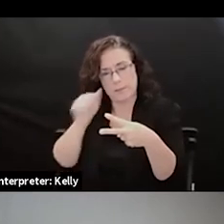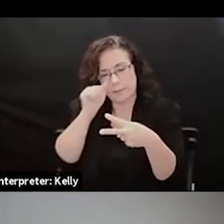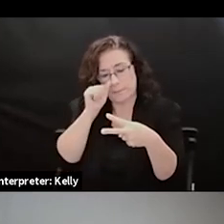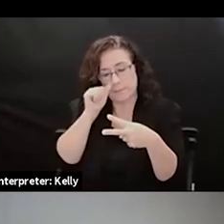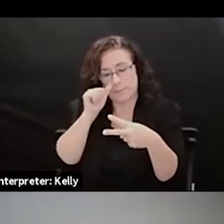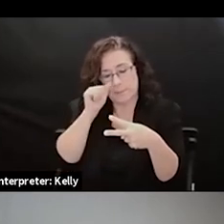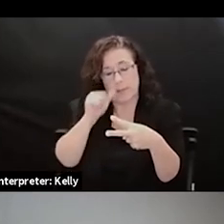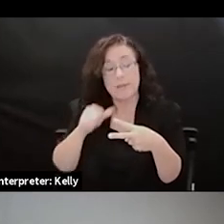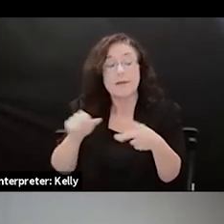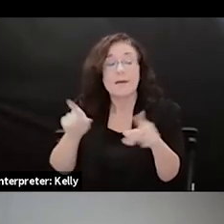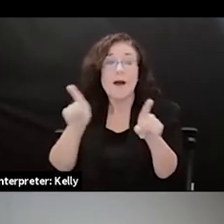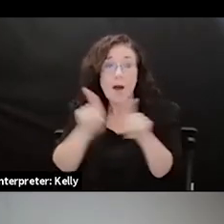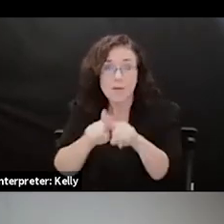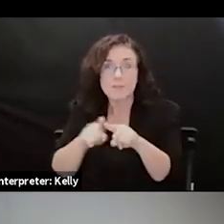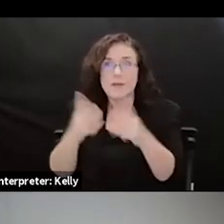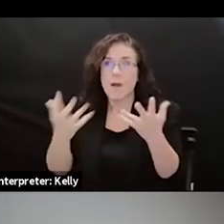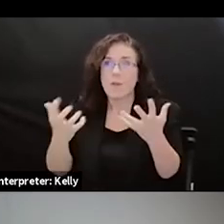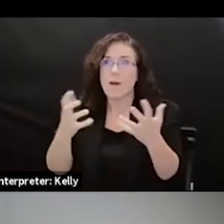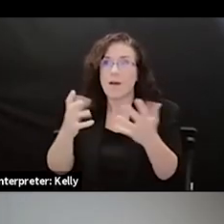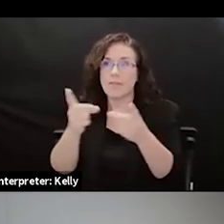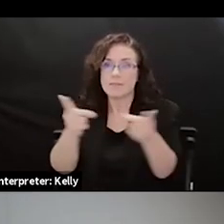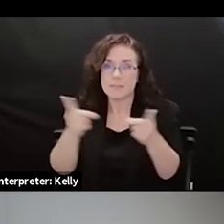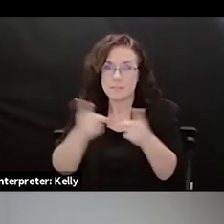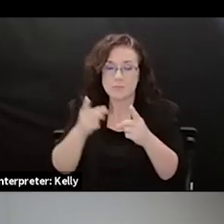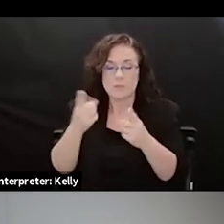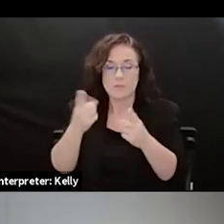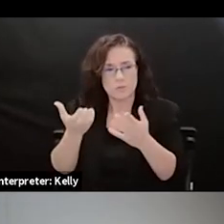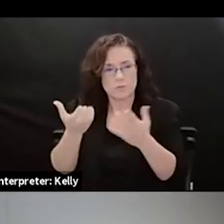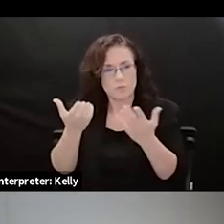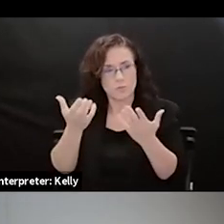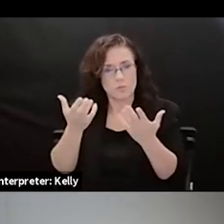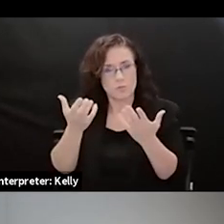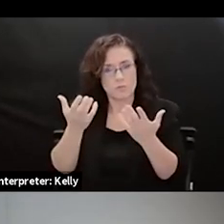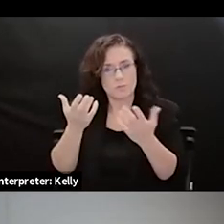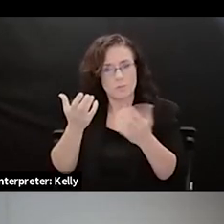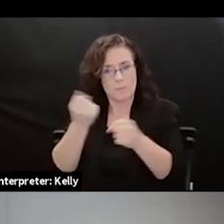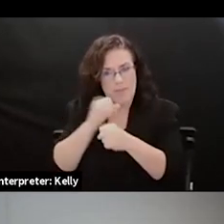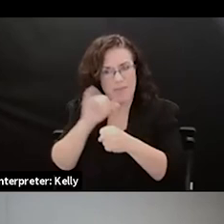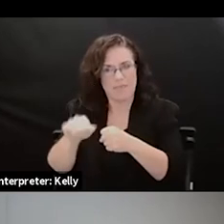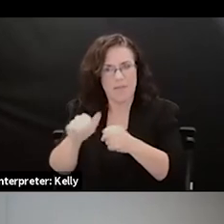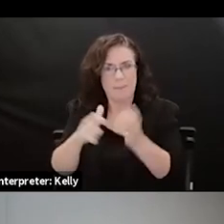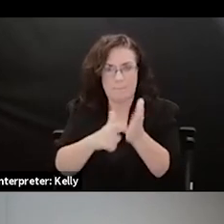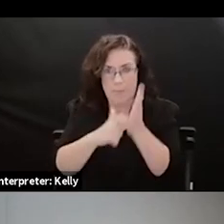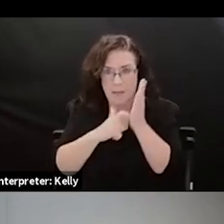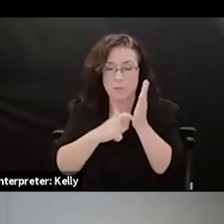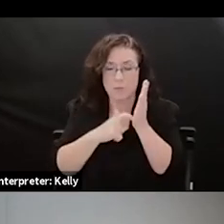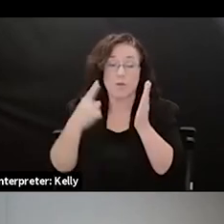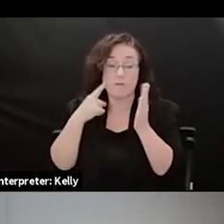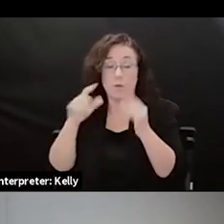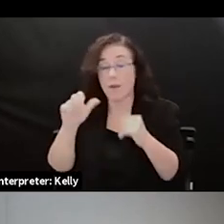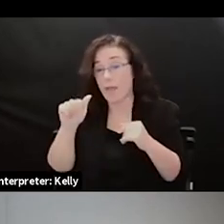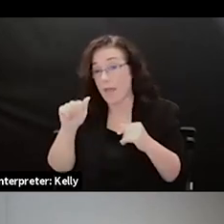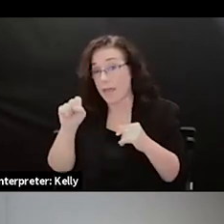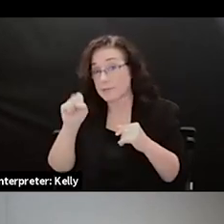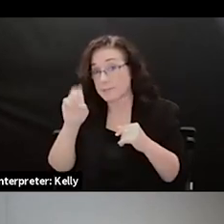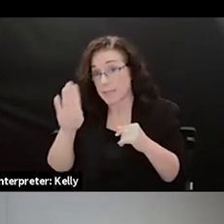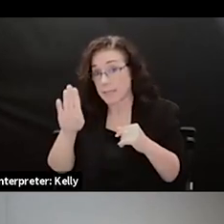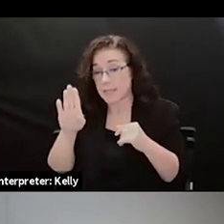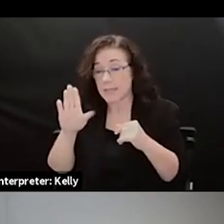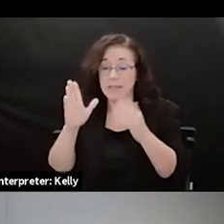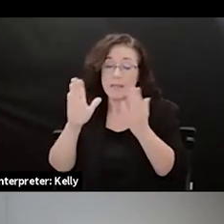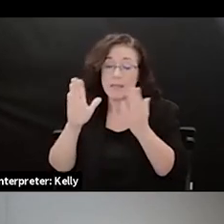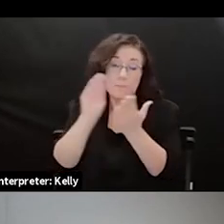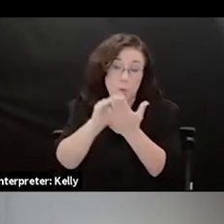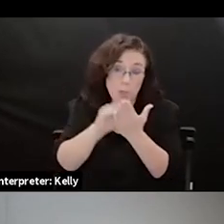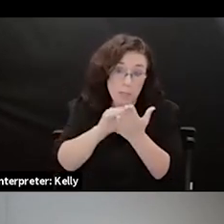district may make mandatory this trainings for the asb bookkeepers for their supervisors i